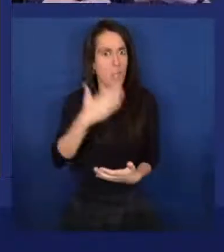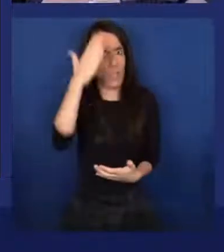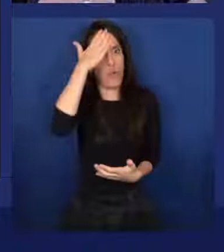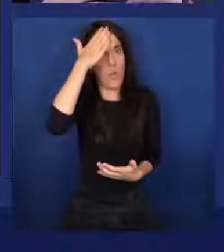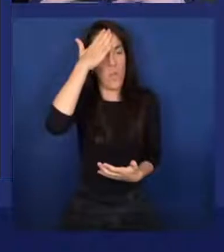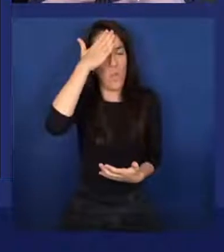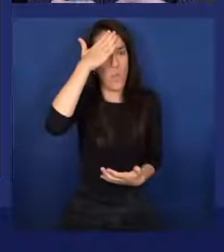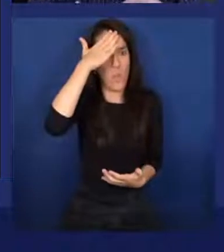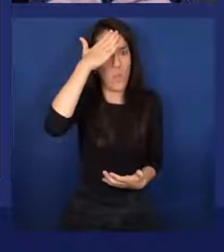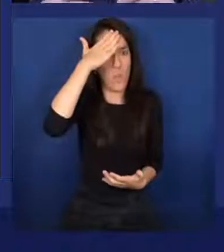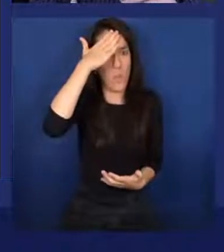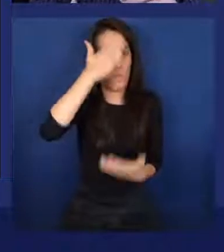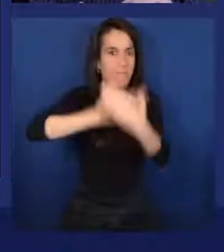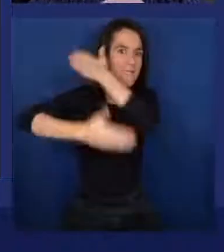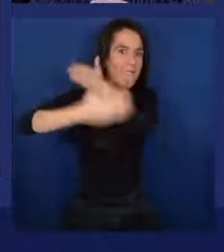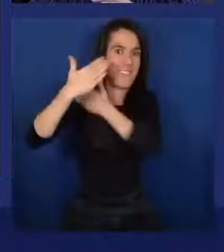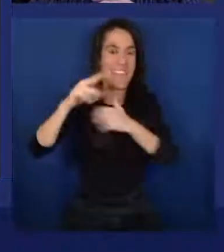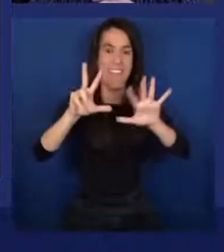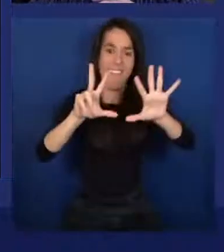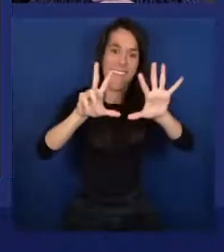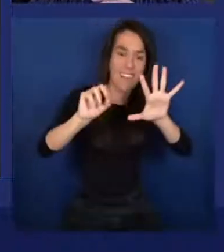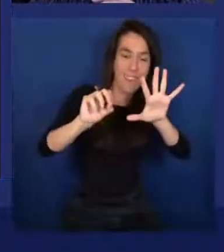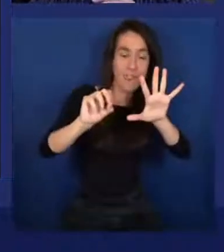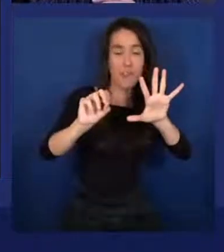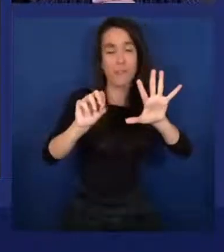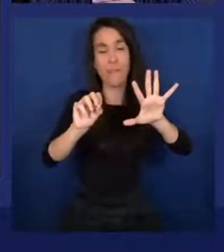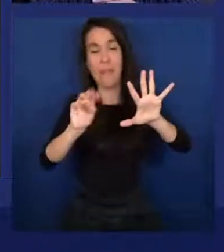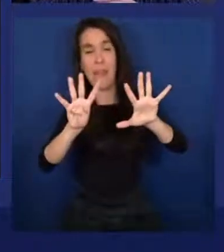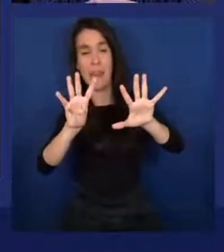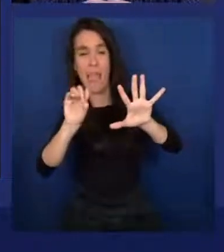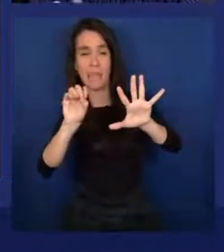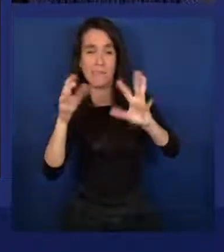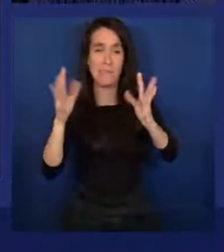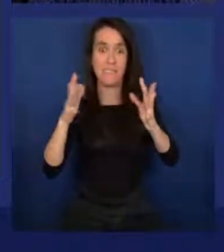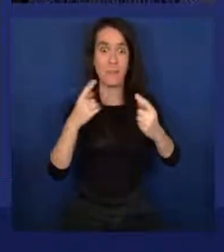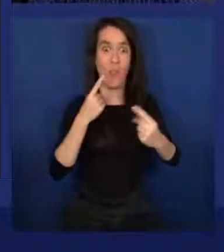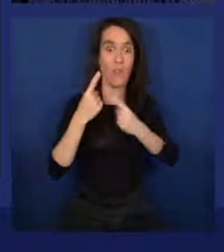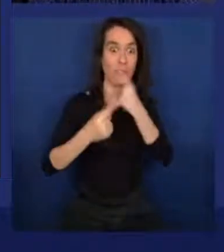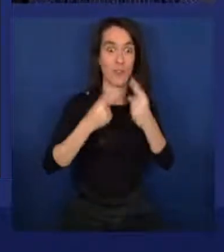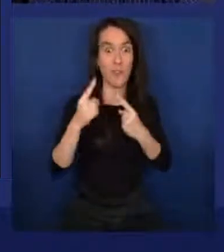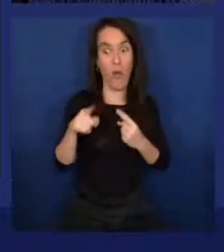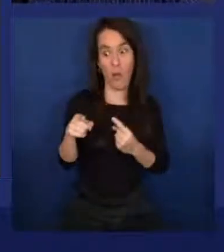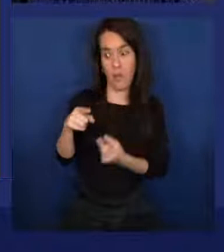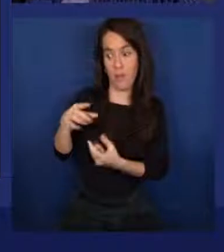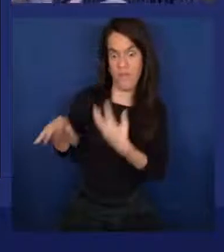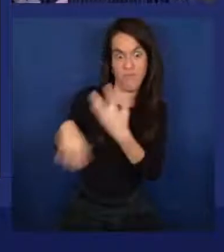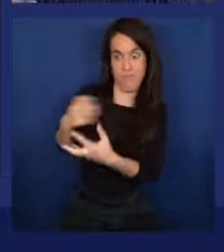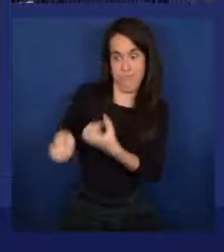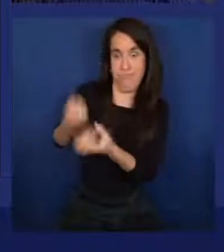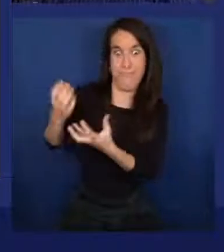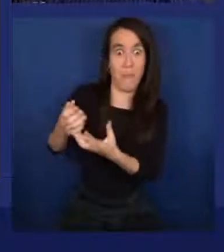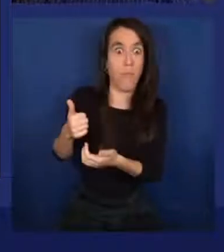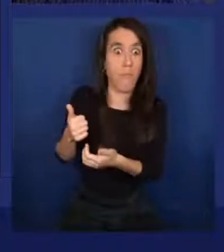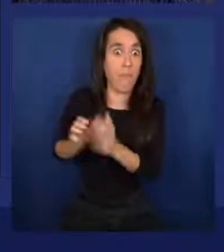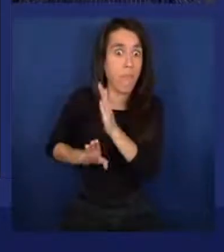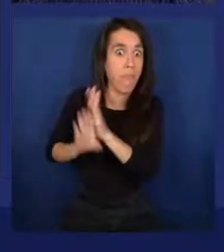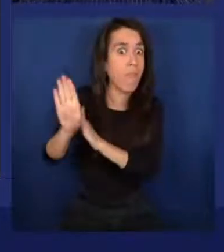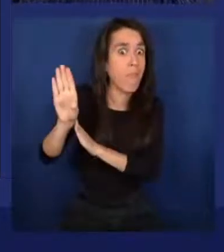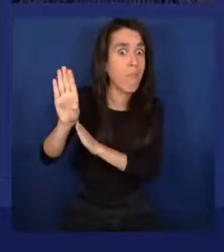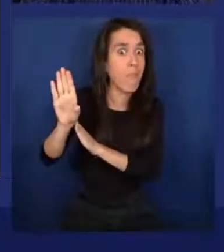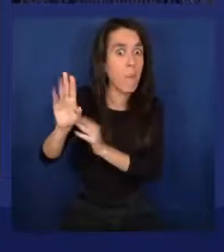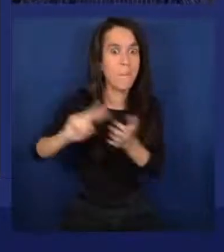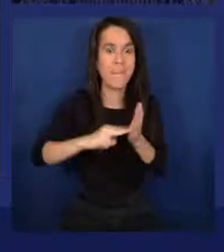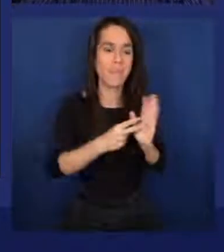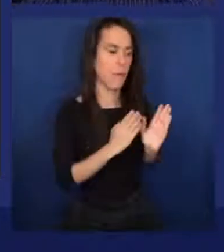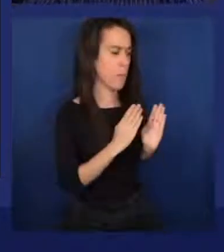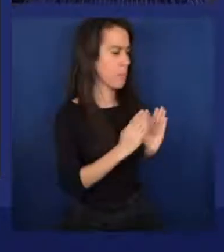the late 80s, early 90s, when they were talking about this, the scruffies were going to have a good day. But it didn't mean the neats didn't continue to